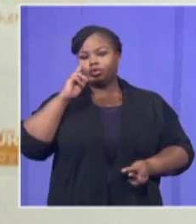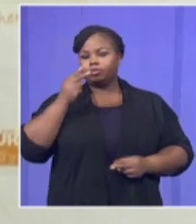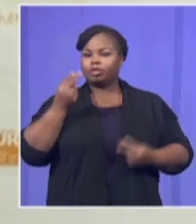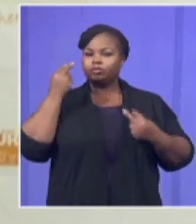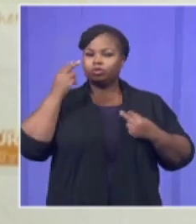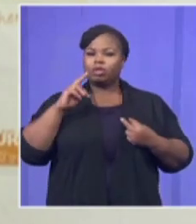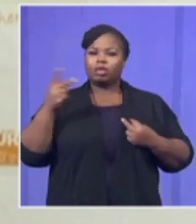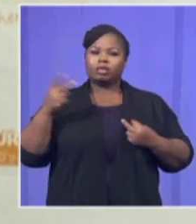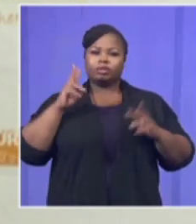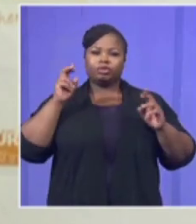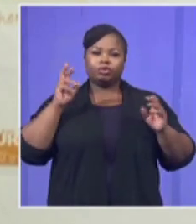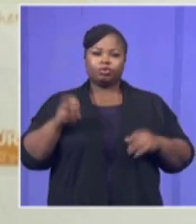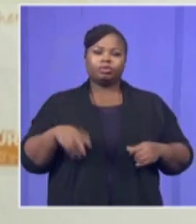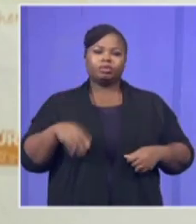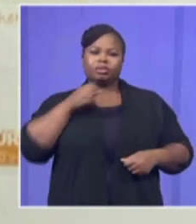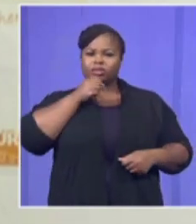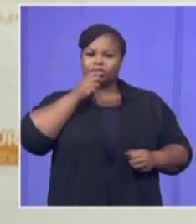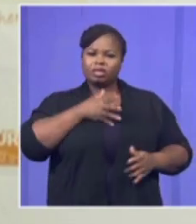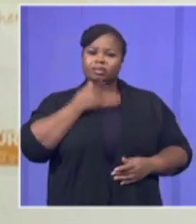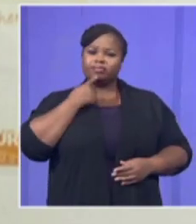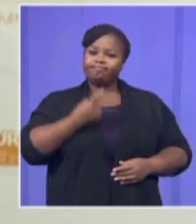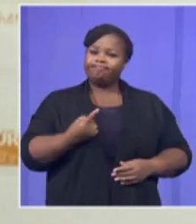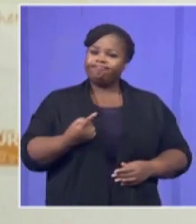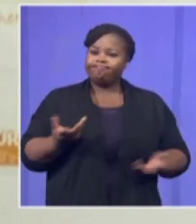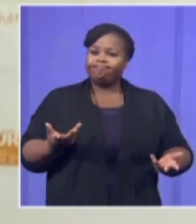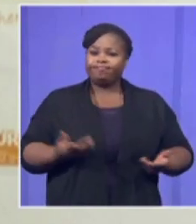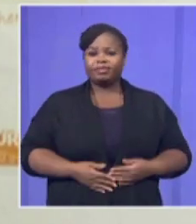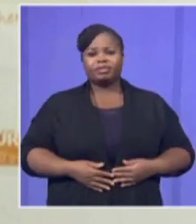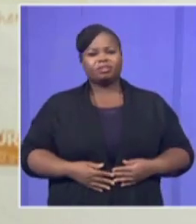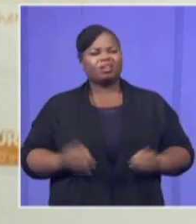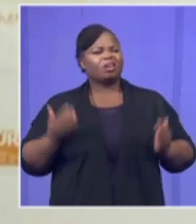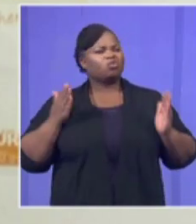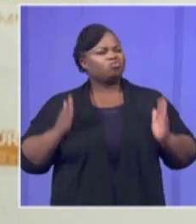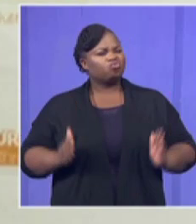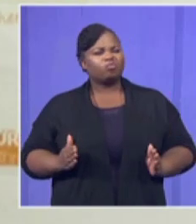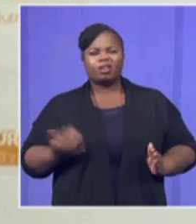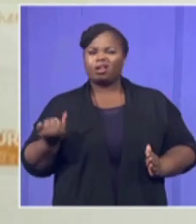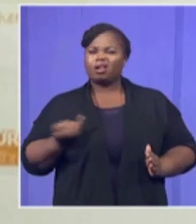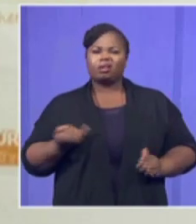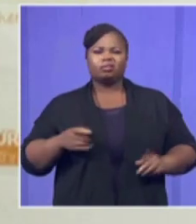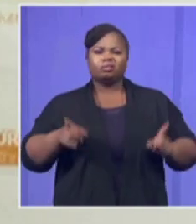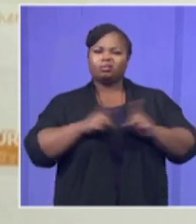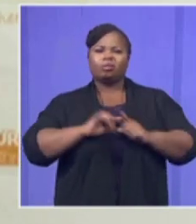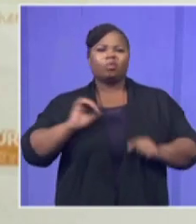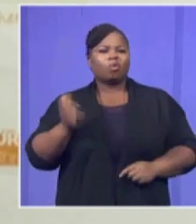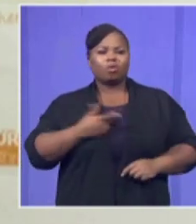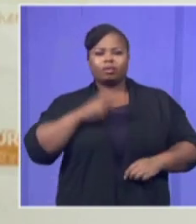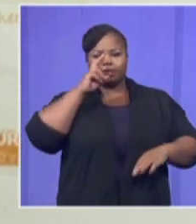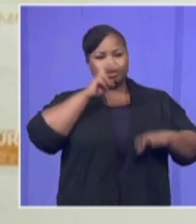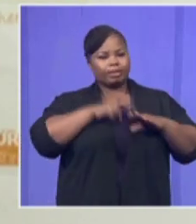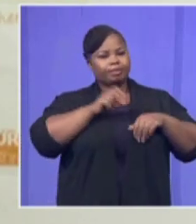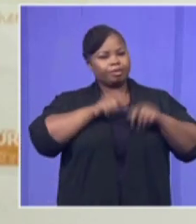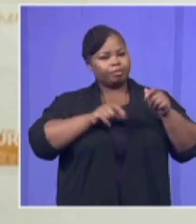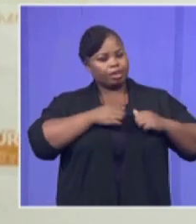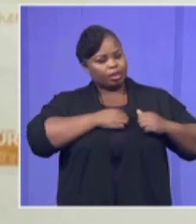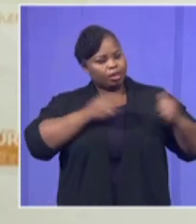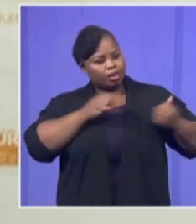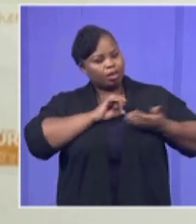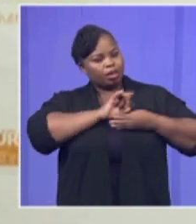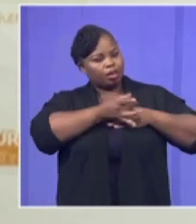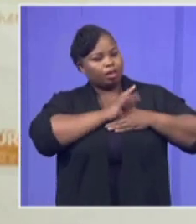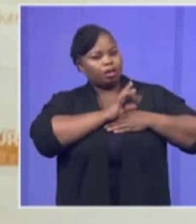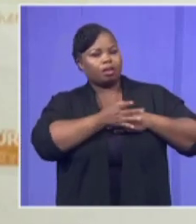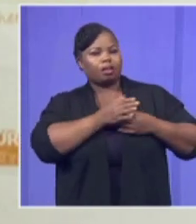that are faced by the artists, saying most of the artists are just like human beings, just like the rest of everybody. They need some people to speak to,